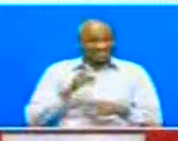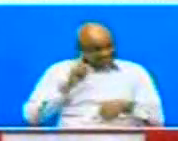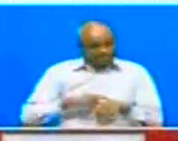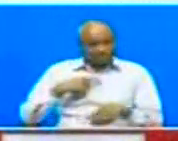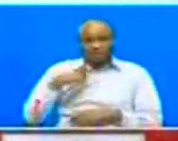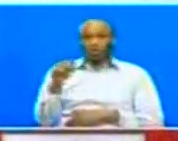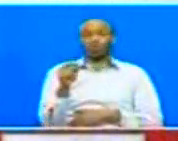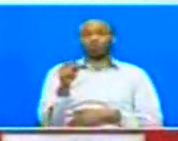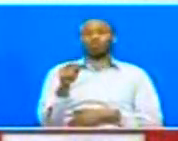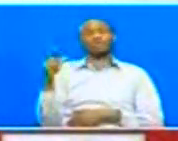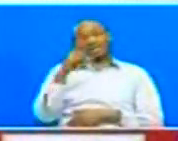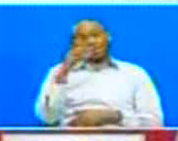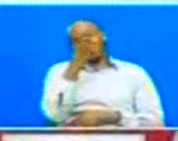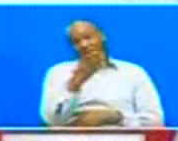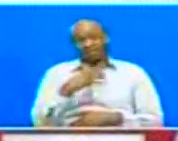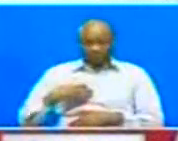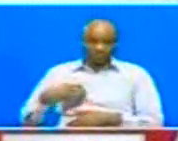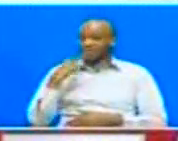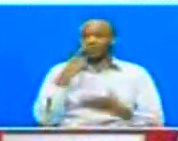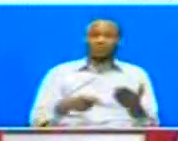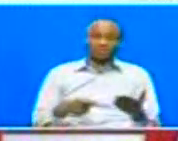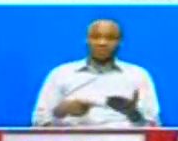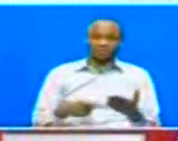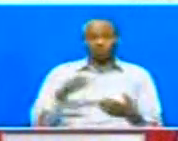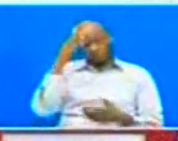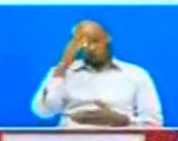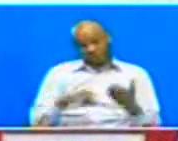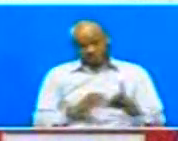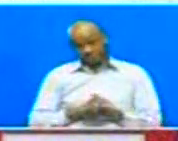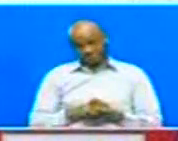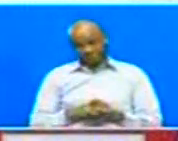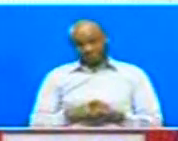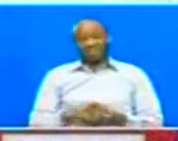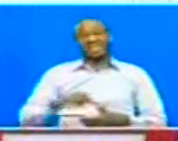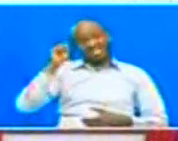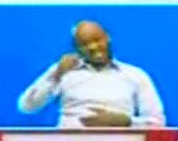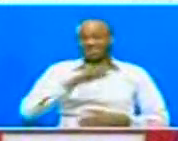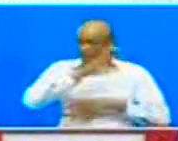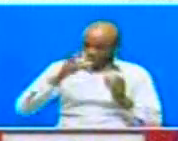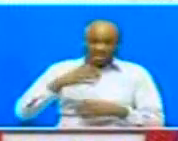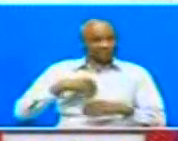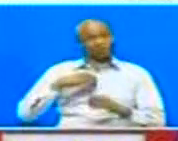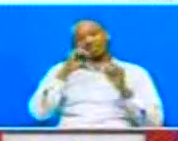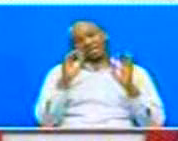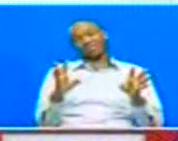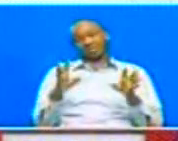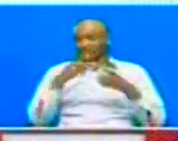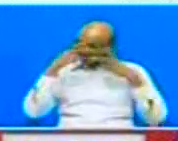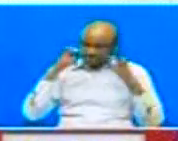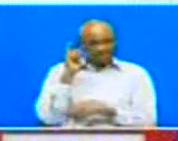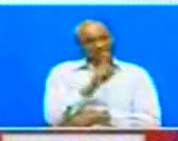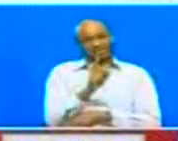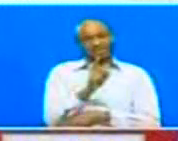I go to the Dadaab refugee camp, I can clearly say, you know what? Yes, it's not every refugee that's a